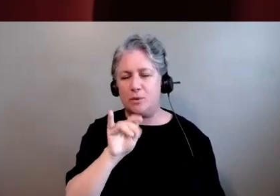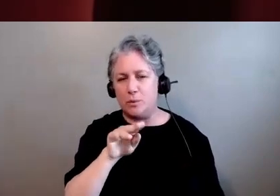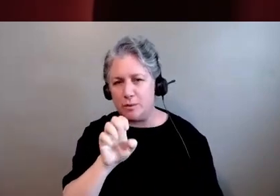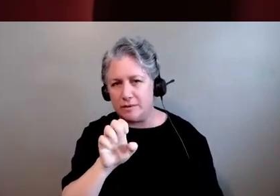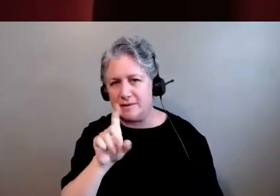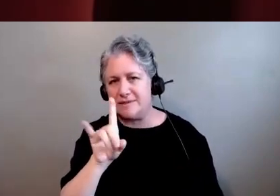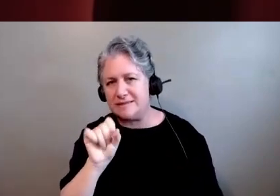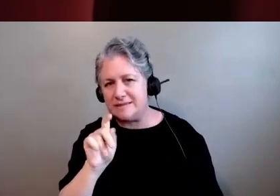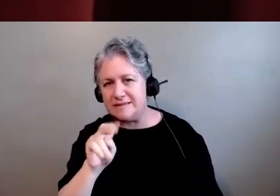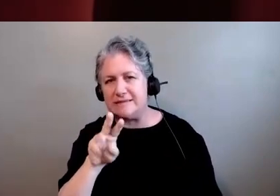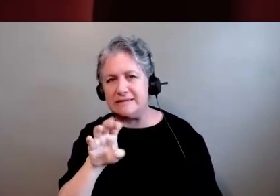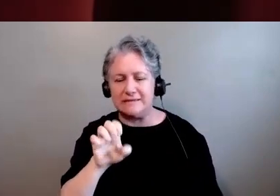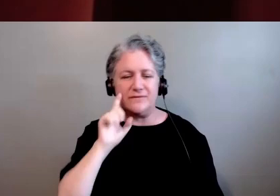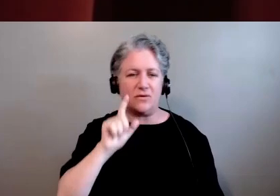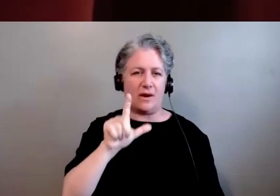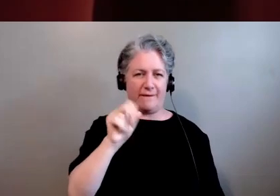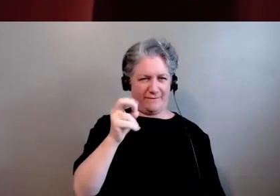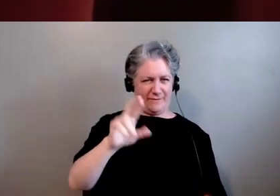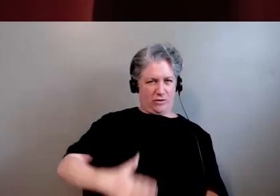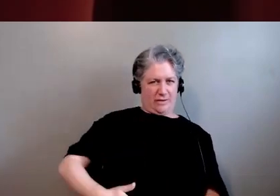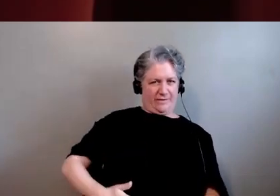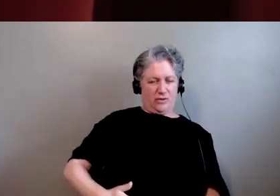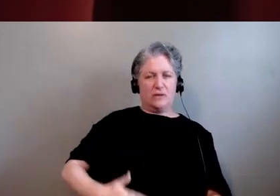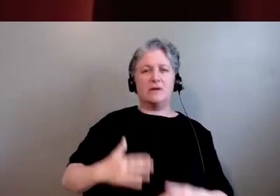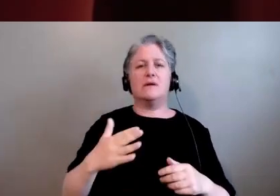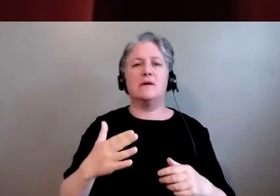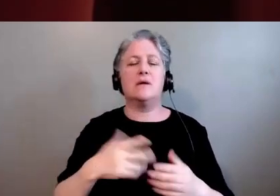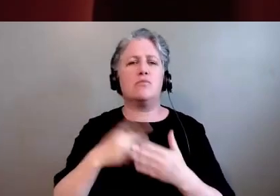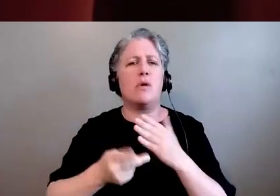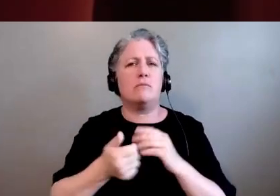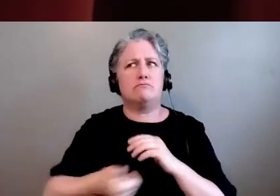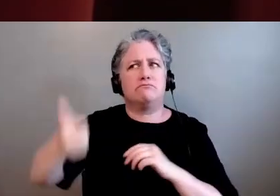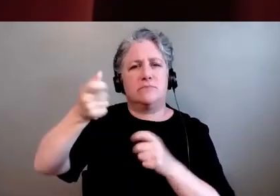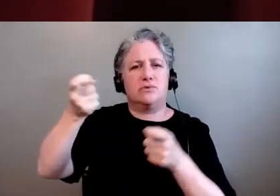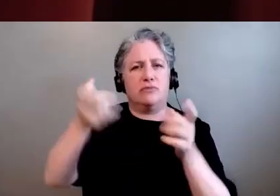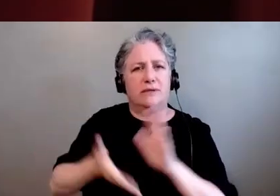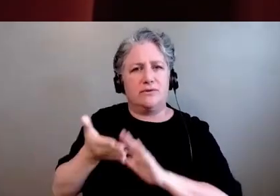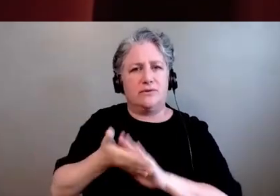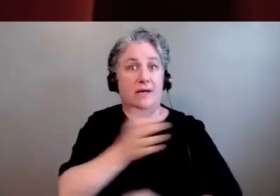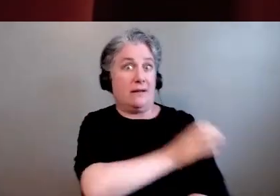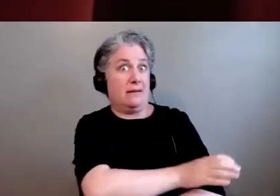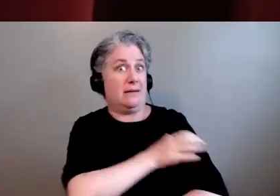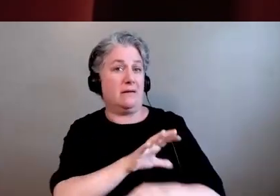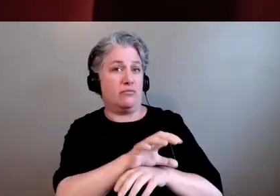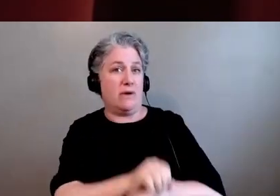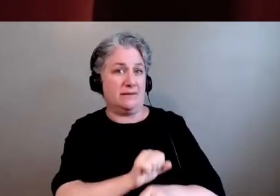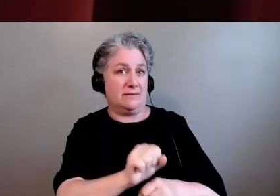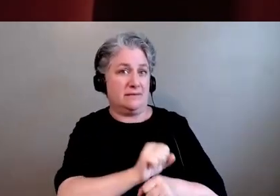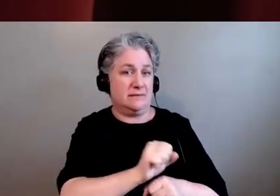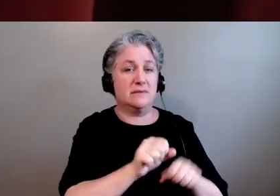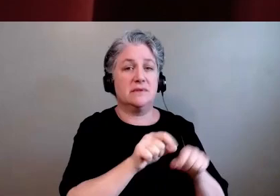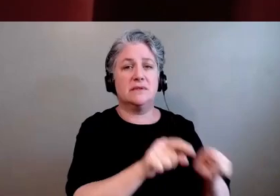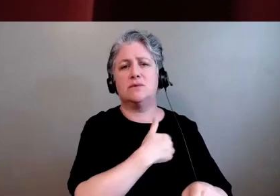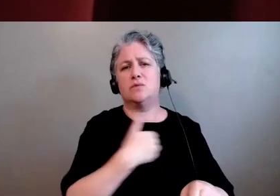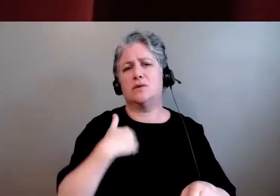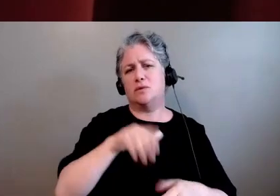of Autoimmune Liver Disease Program and the Director of the Clinical Practice at Toronto Centre for Liver